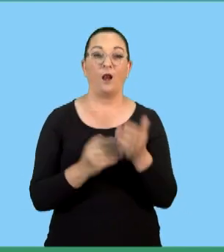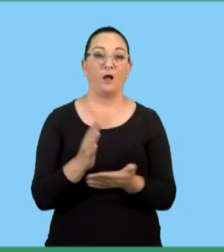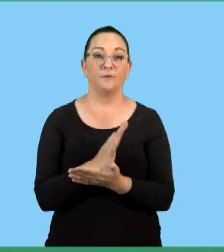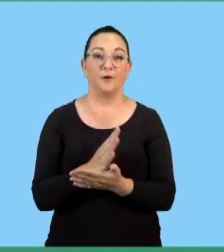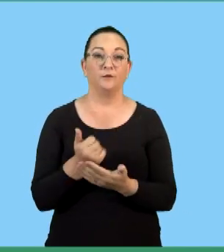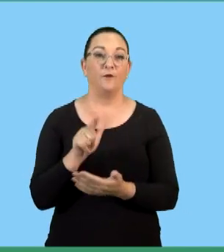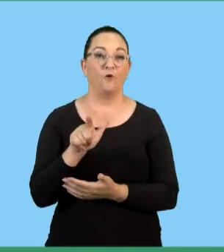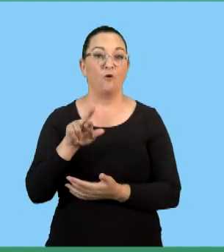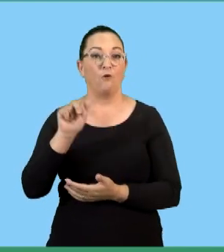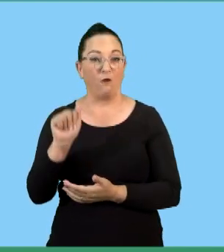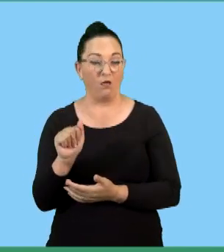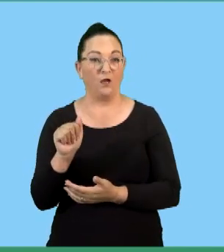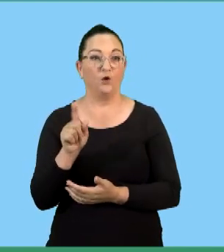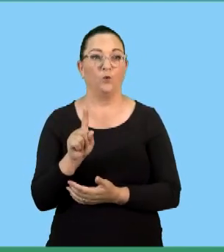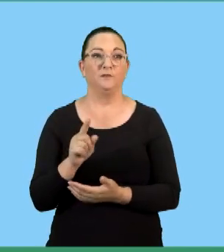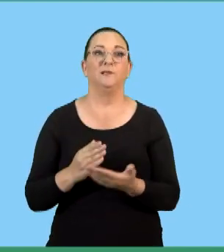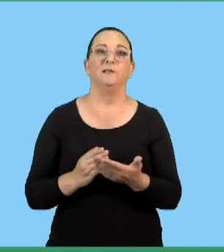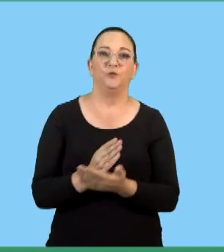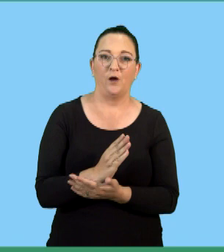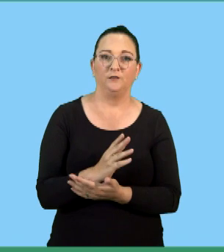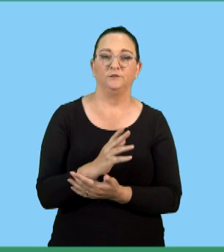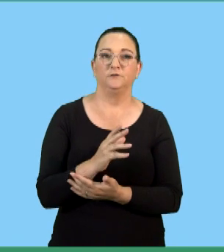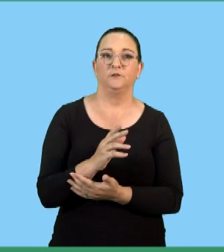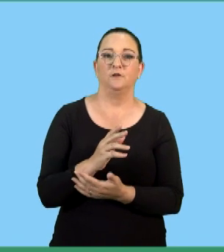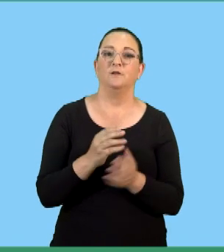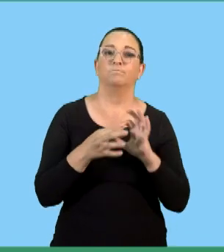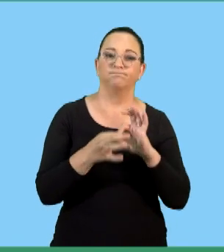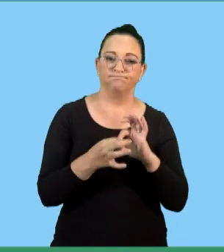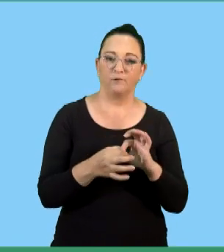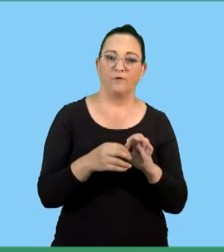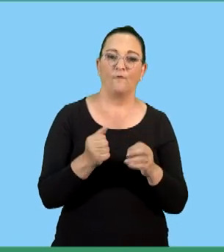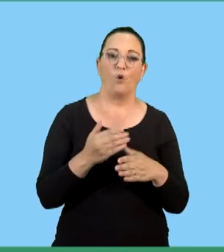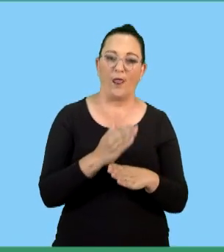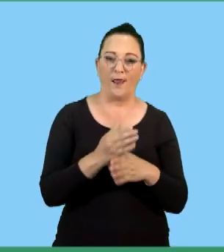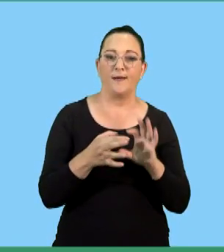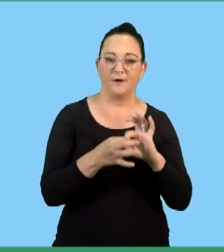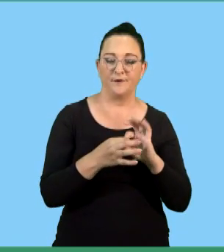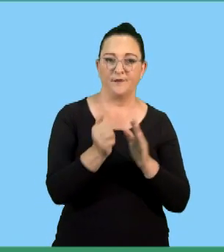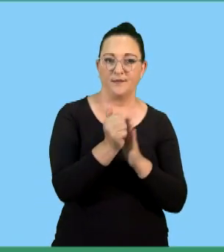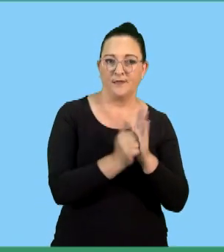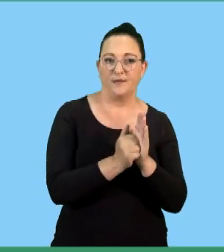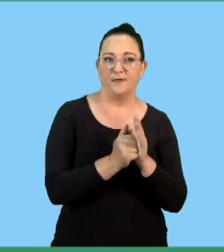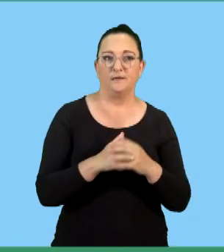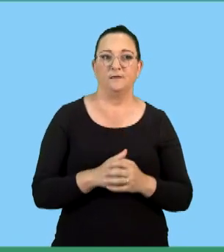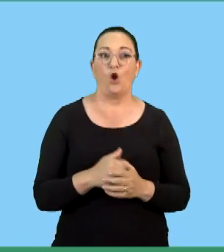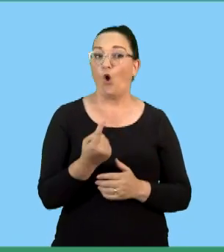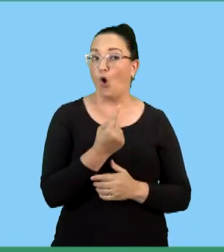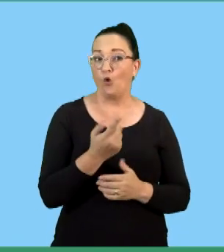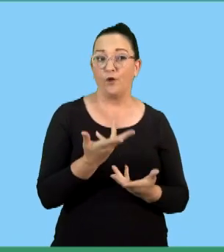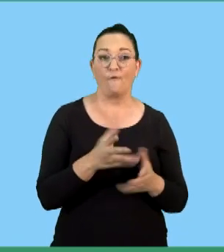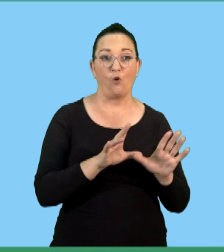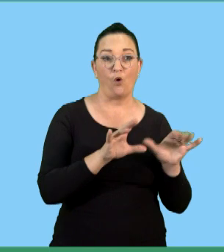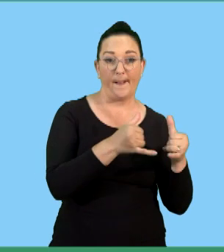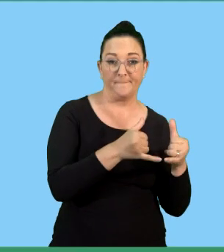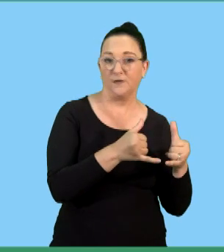part of the Labor Relations Act, it's the rights according to the Labor Relations Act. And these rights are not only for the employees,